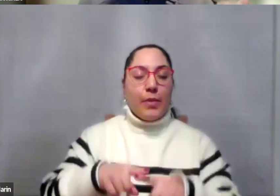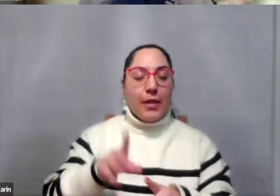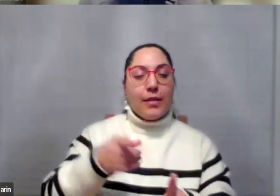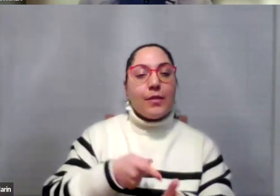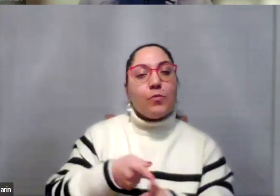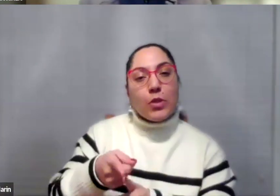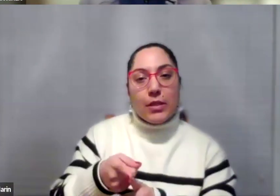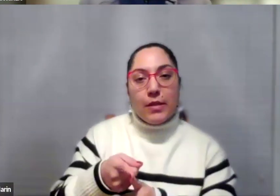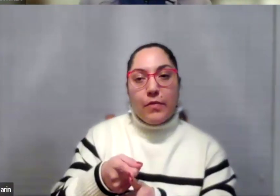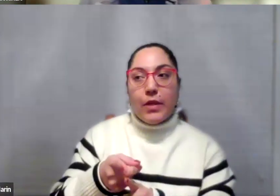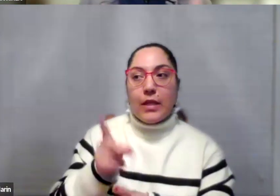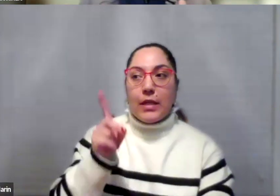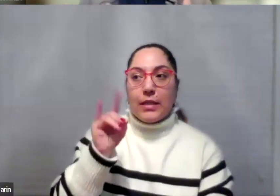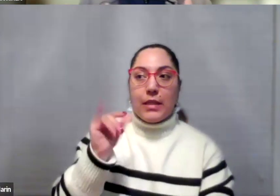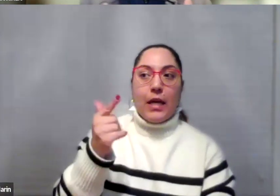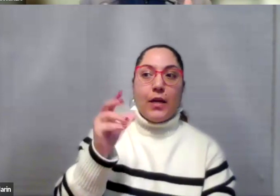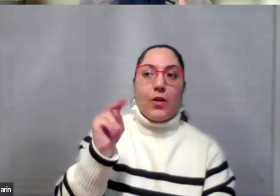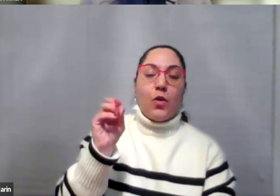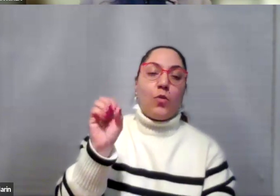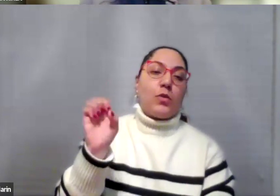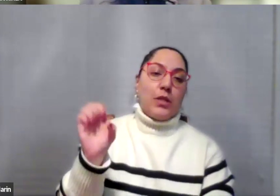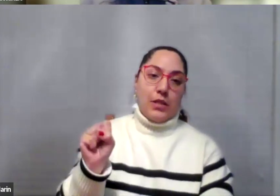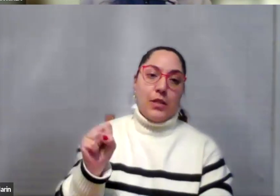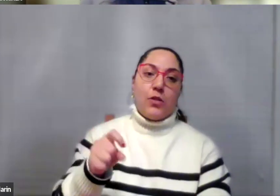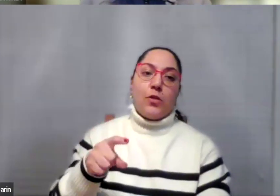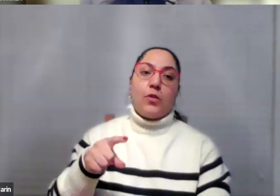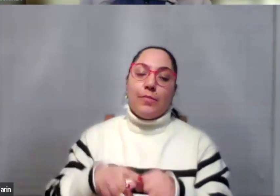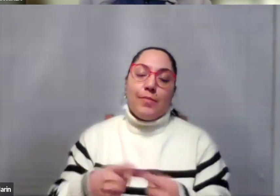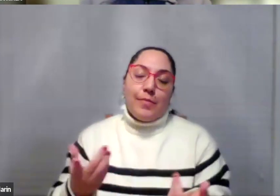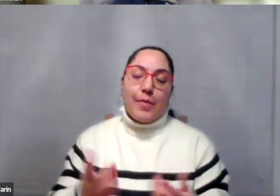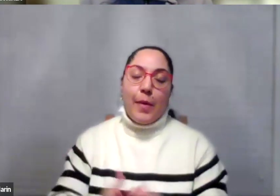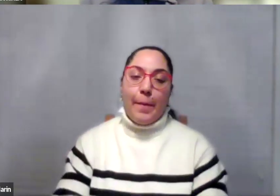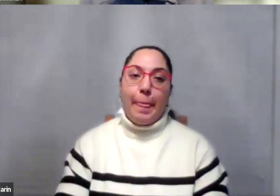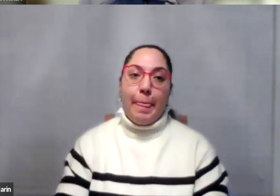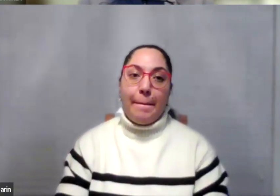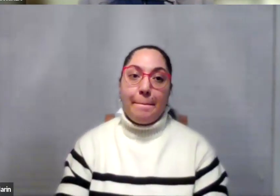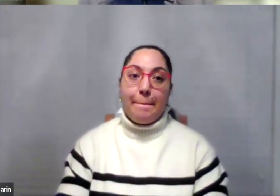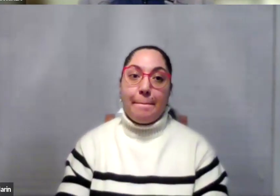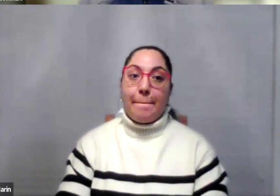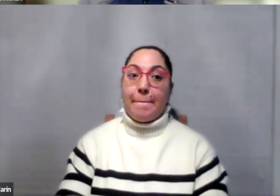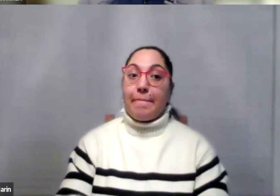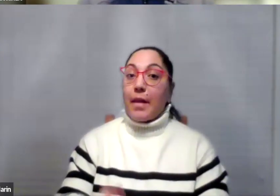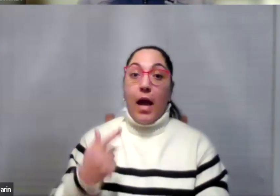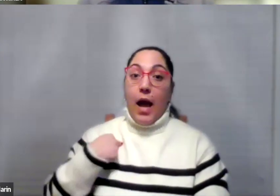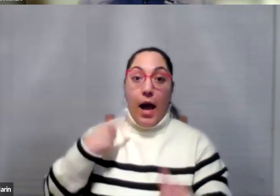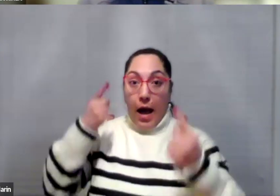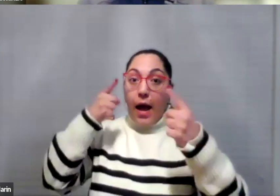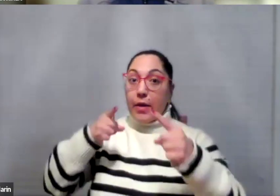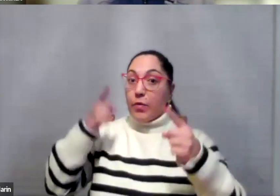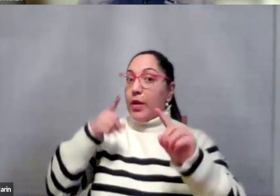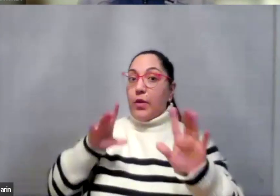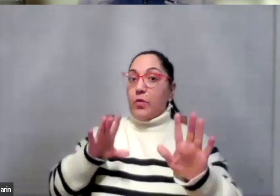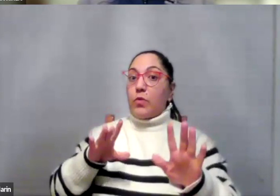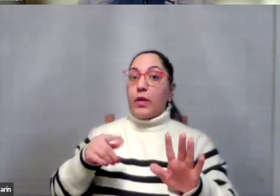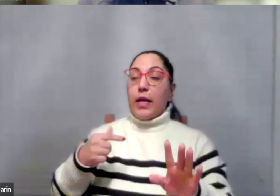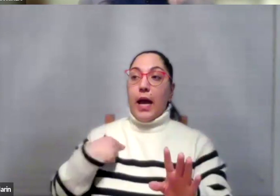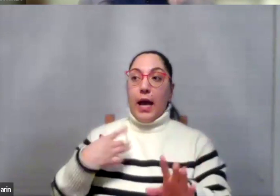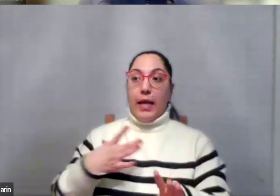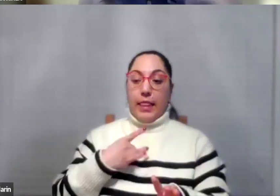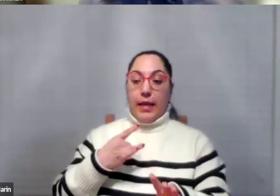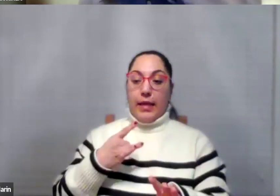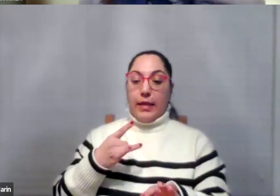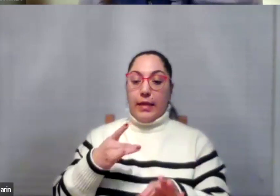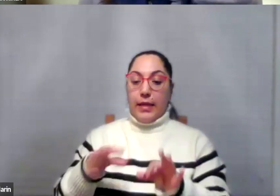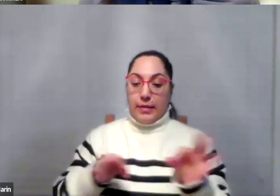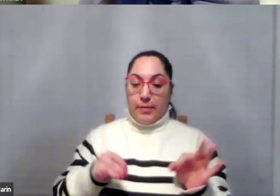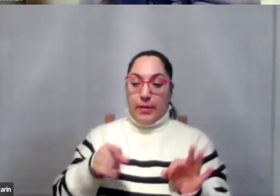specific diagnoses. Wouldn't you say the best way to look at that, Alex? Yeah. I think you put it great. I like to explain our